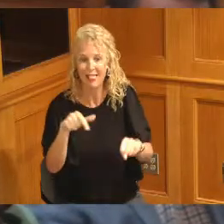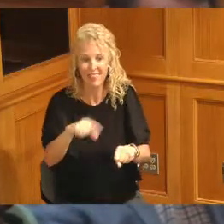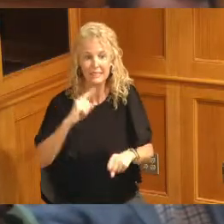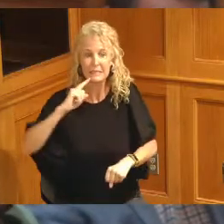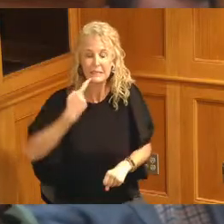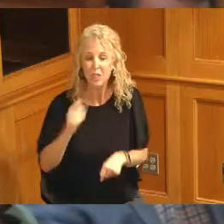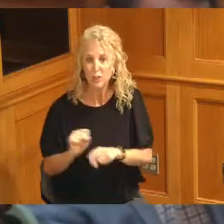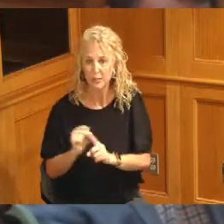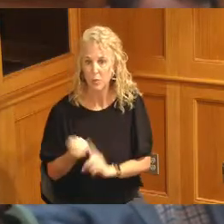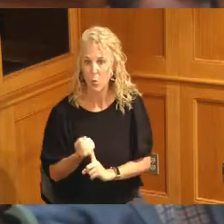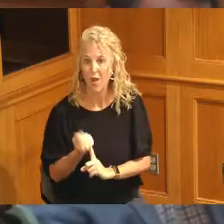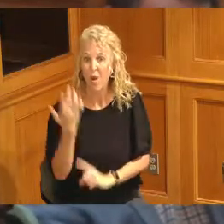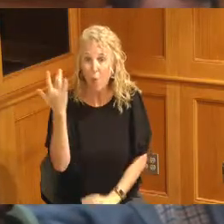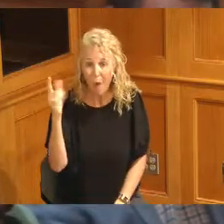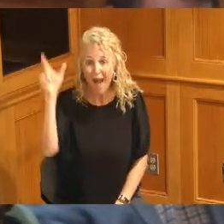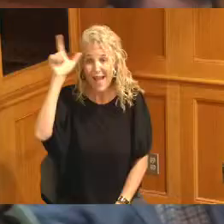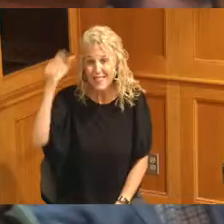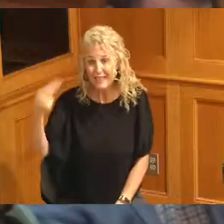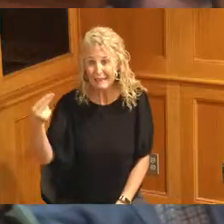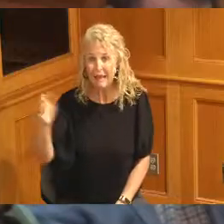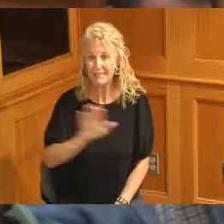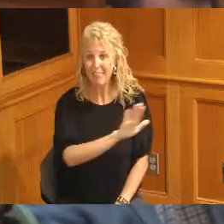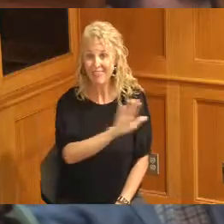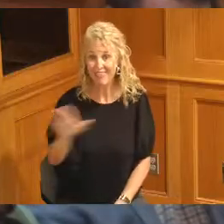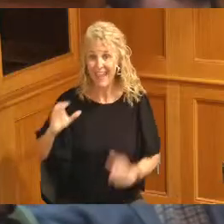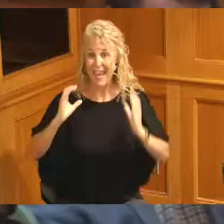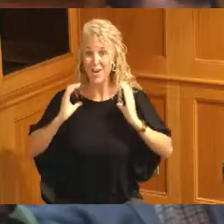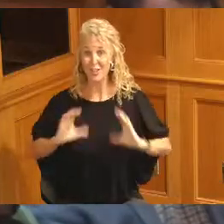are? Why did Lincoln Heights have to pull their citizens,